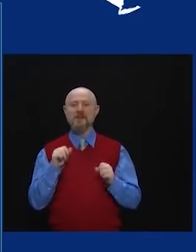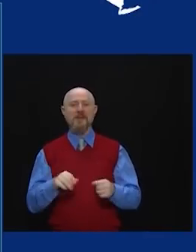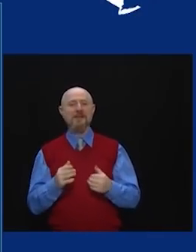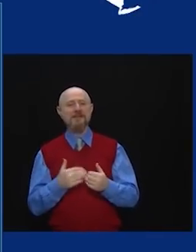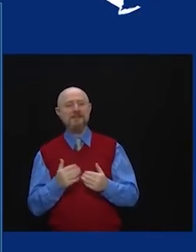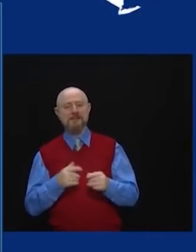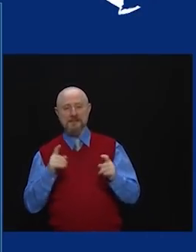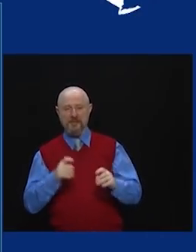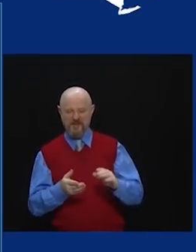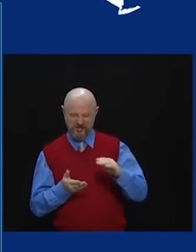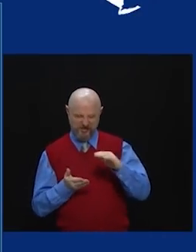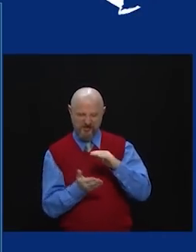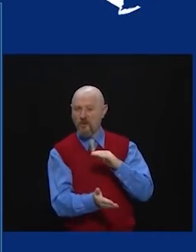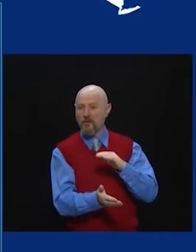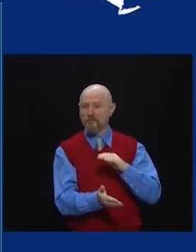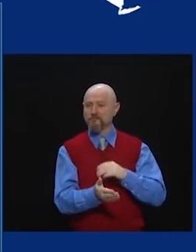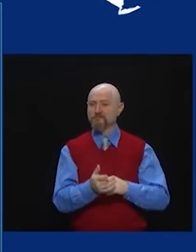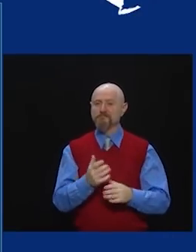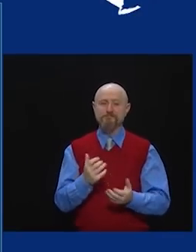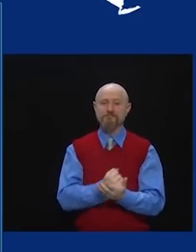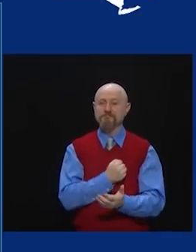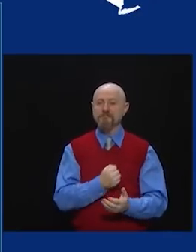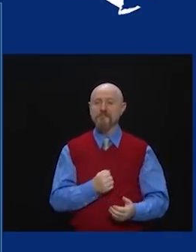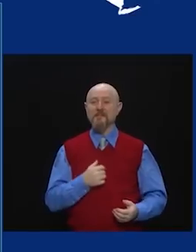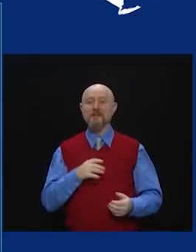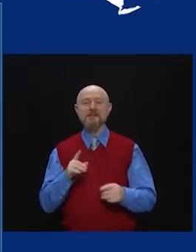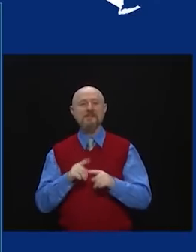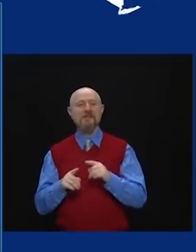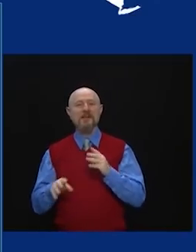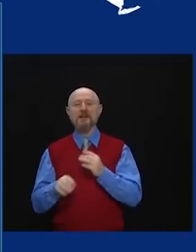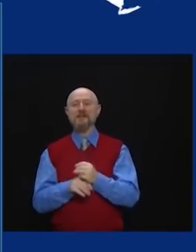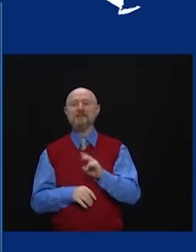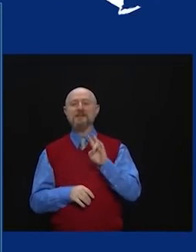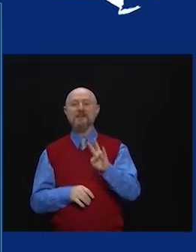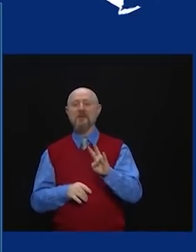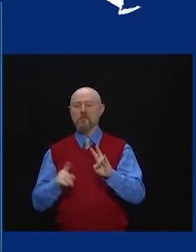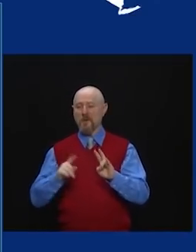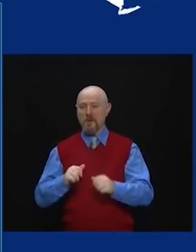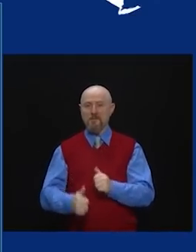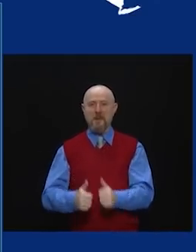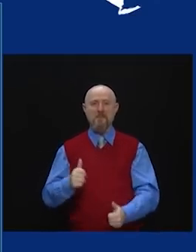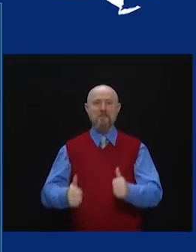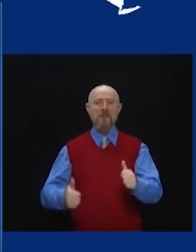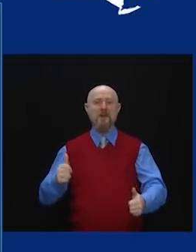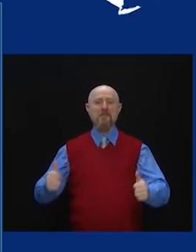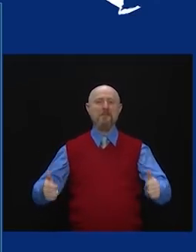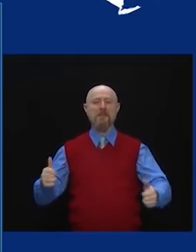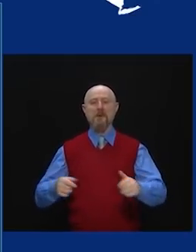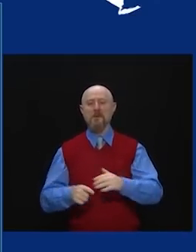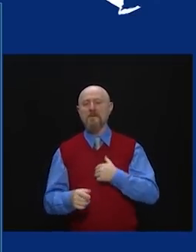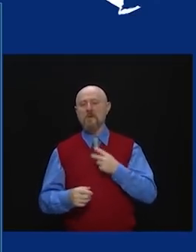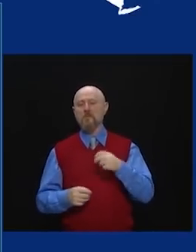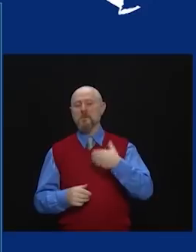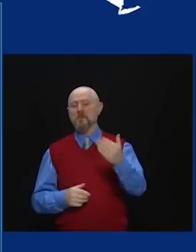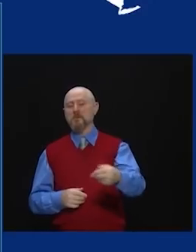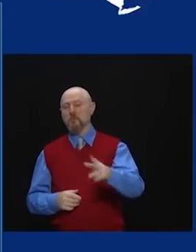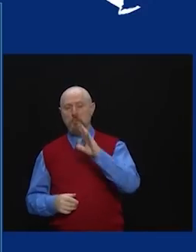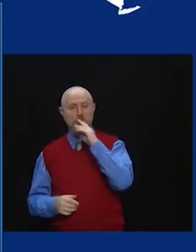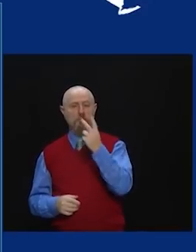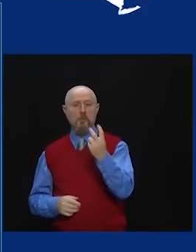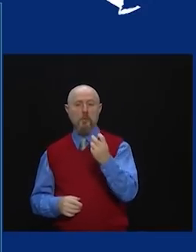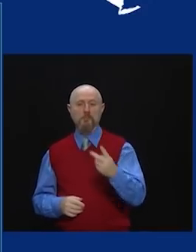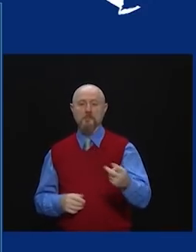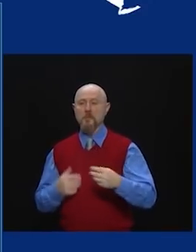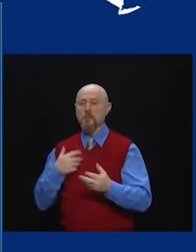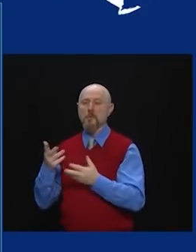more 7 sites that we've had already. We're launching 2 more, and we're working on the details with Upper Manhattan and the Bronx, and that's coming